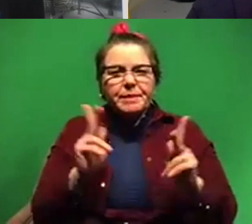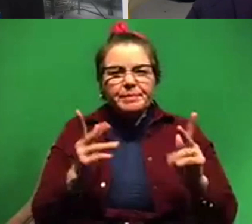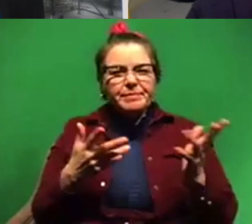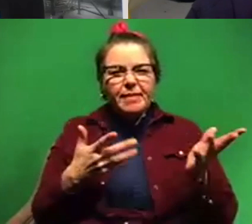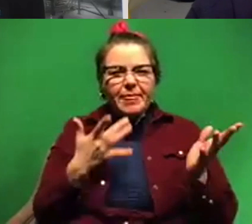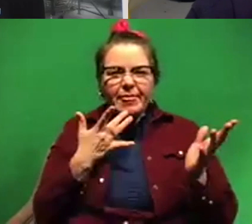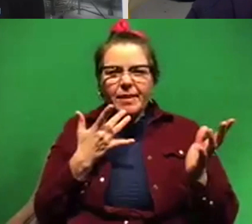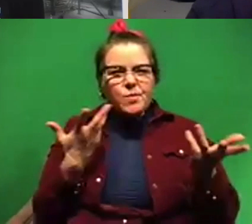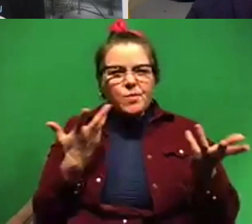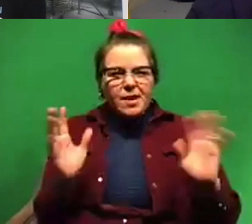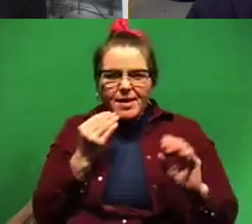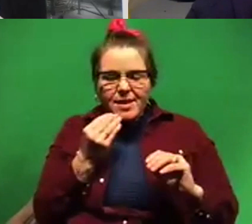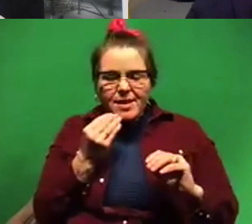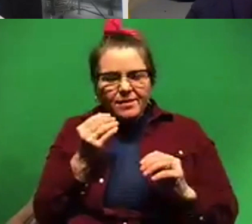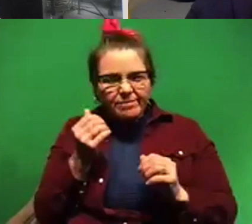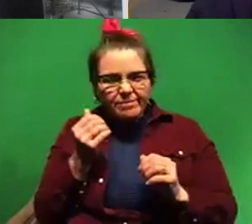well. So,